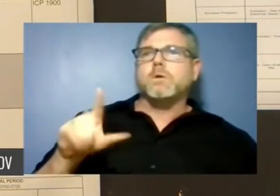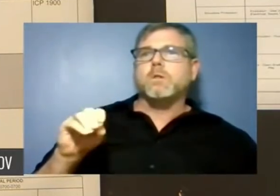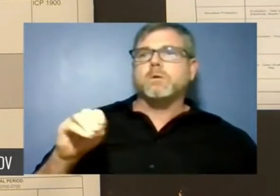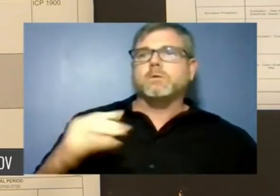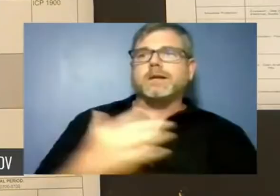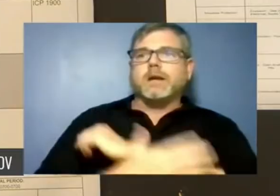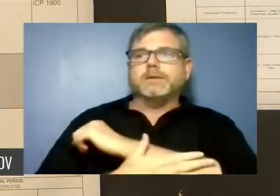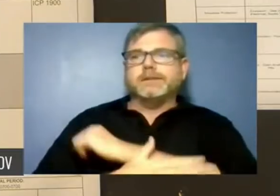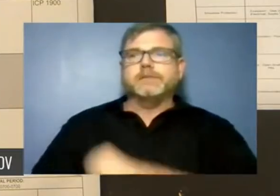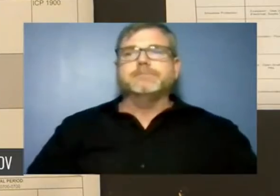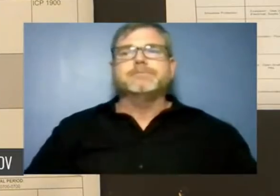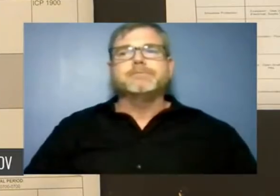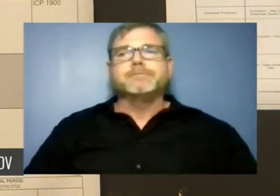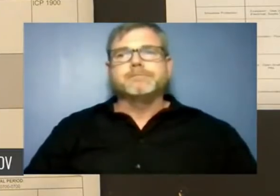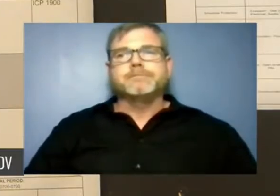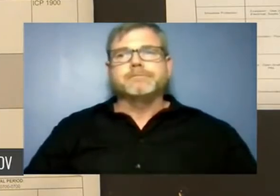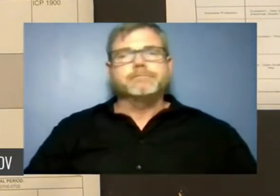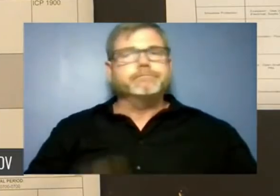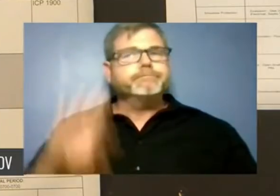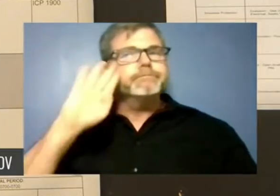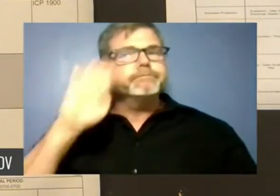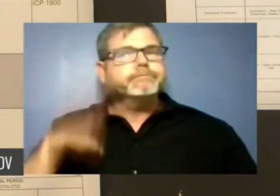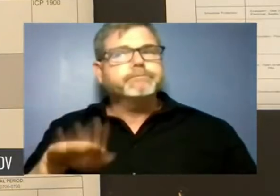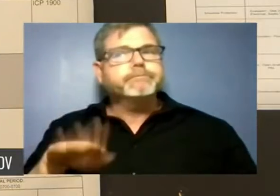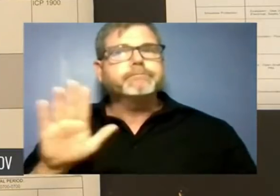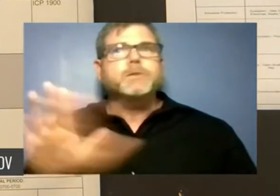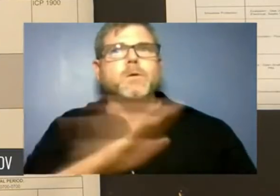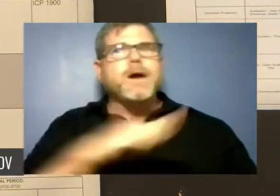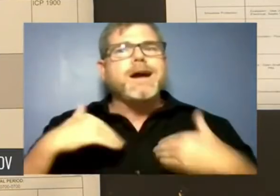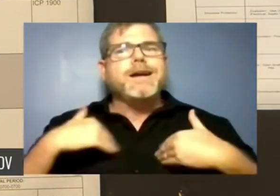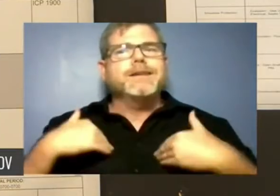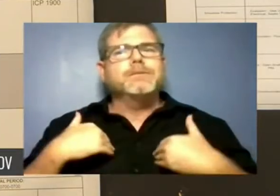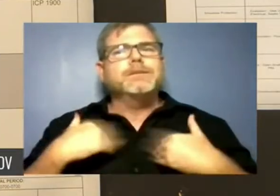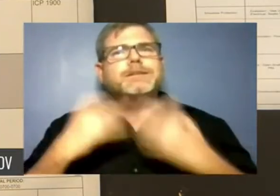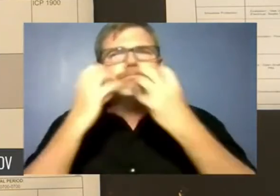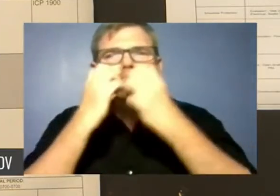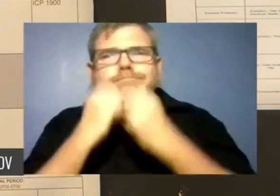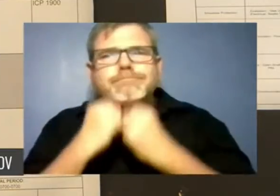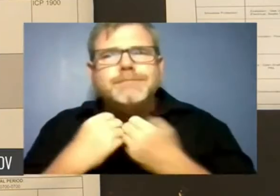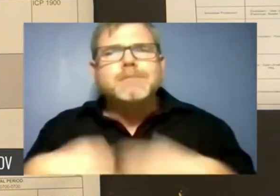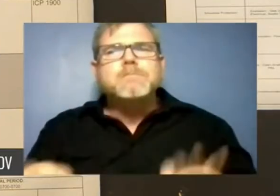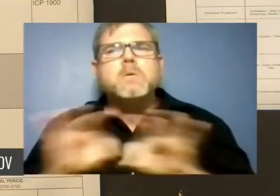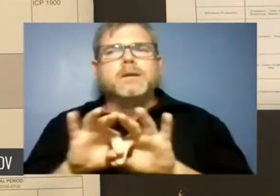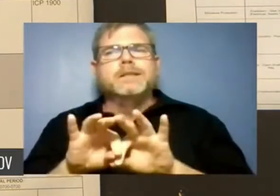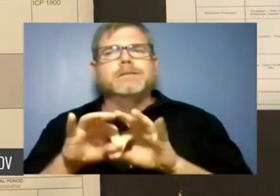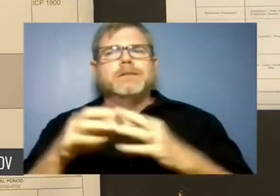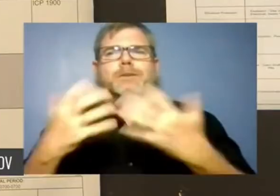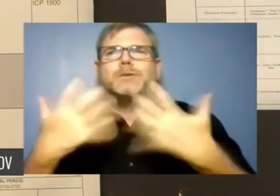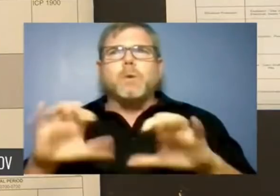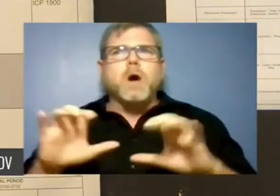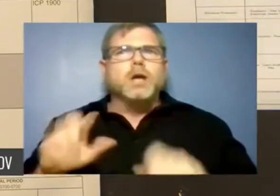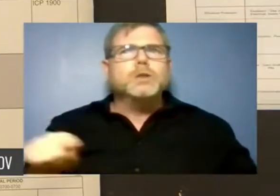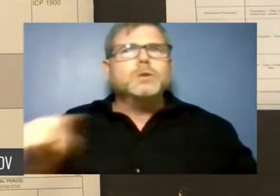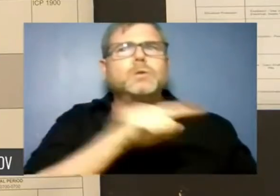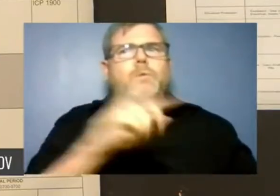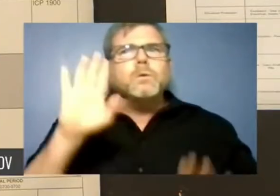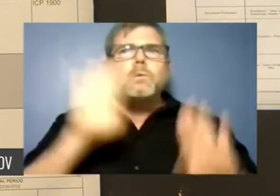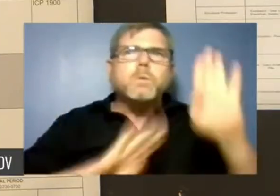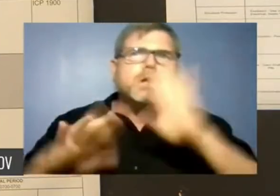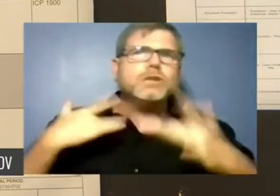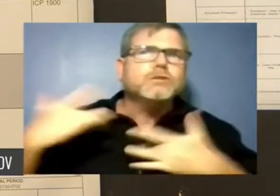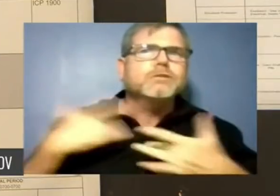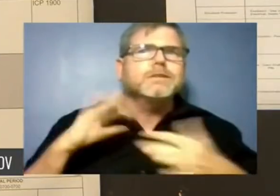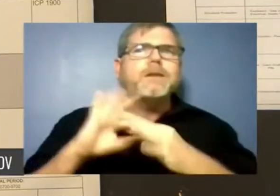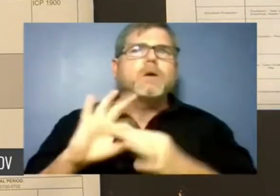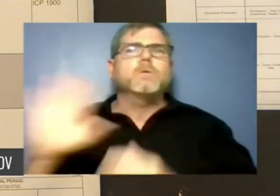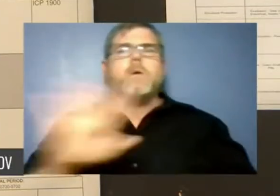to make sure evacuees have one less thing to worry about. So the animals that we have in our care, and we continue to try to locate animals, they're being taken care